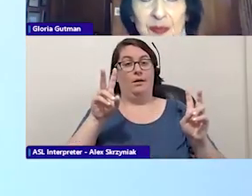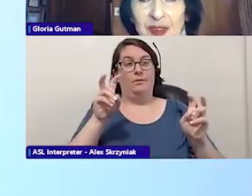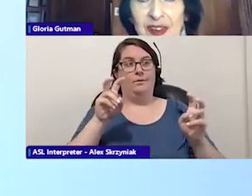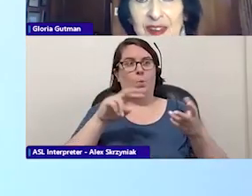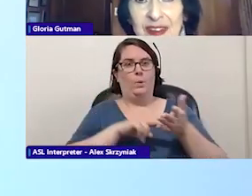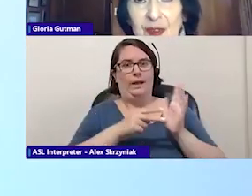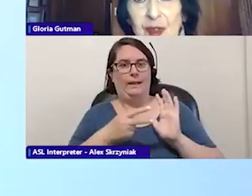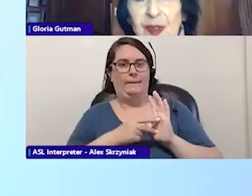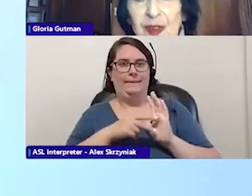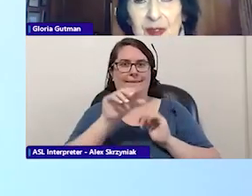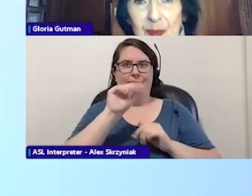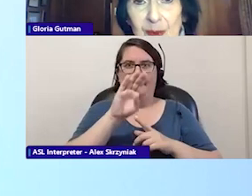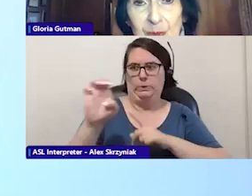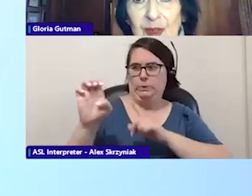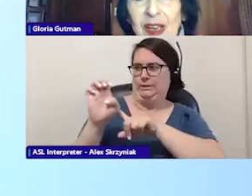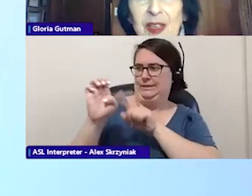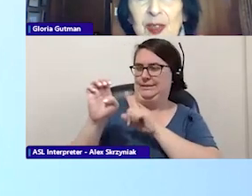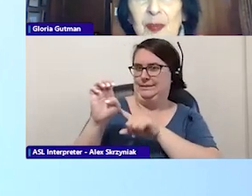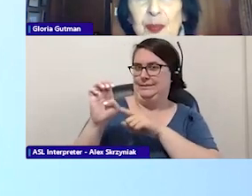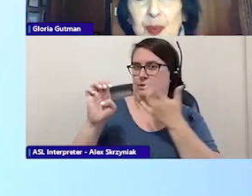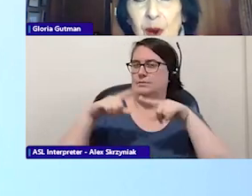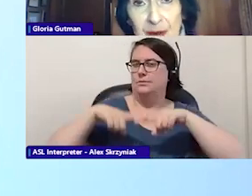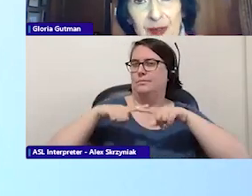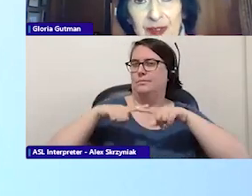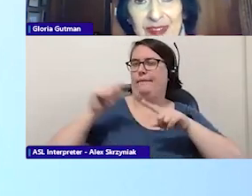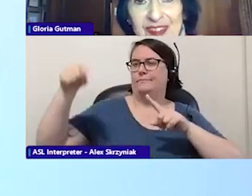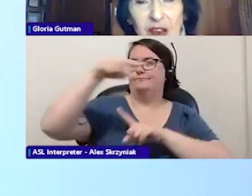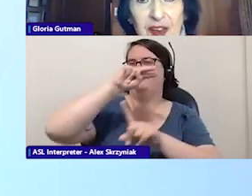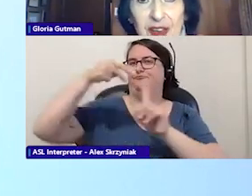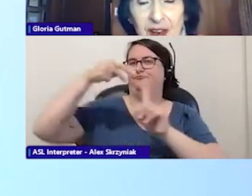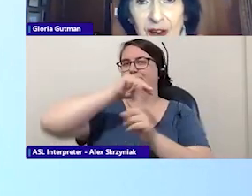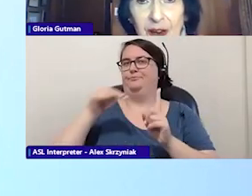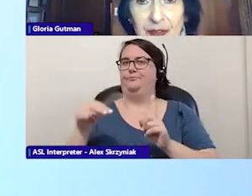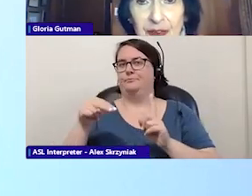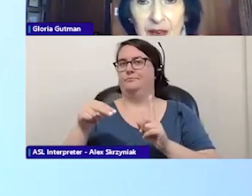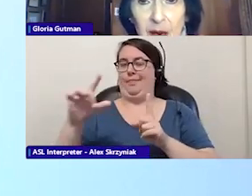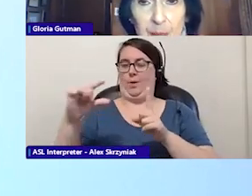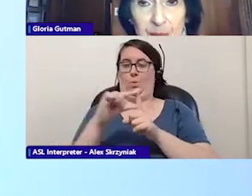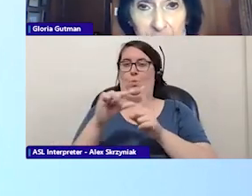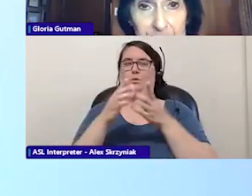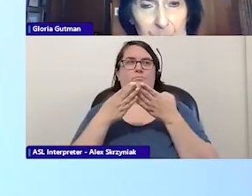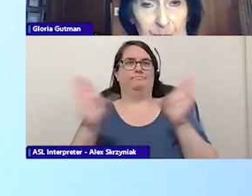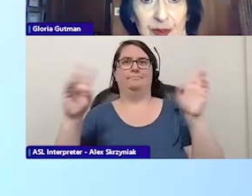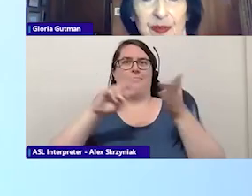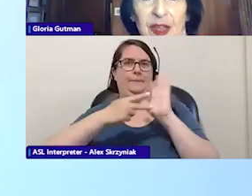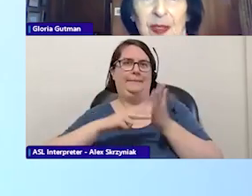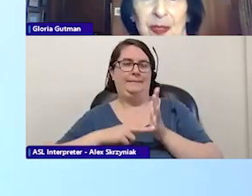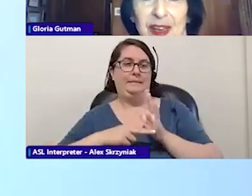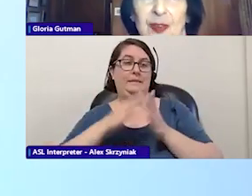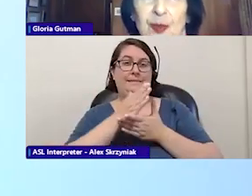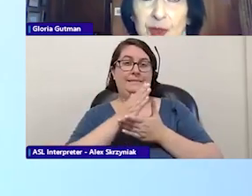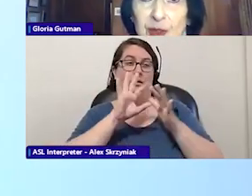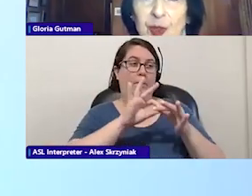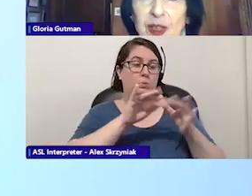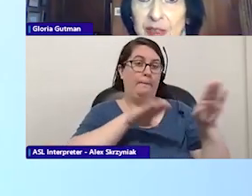people consider as abuse is a broader set of behaviors